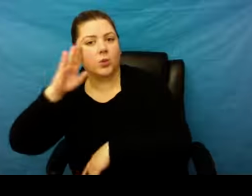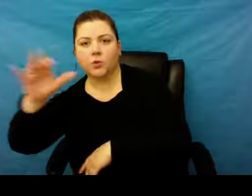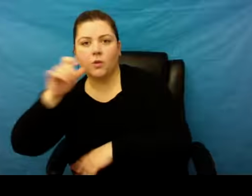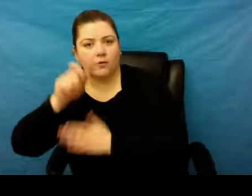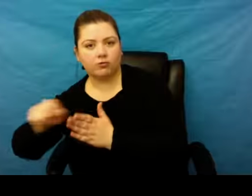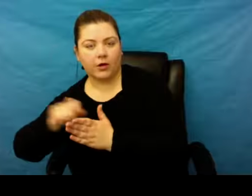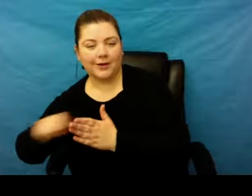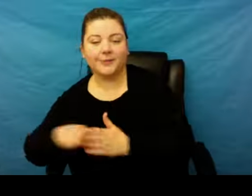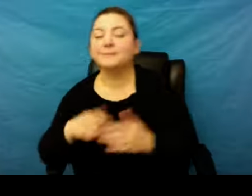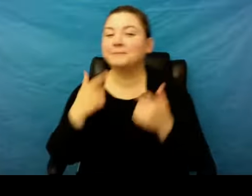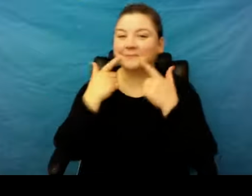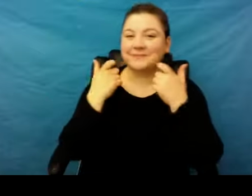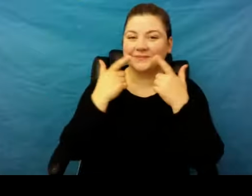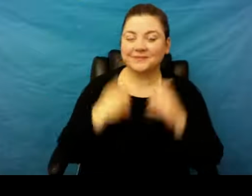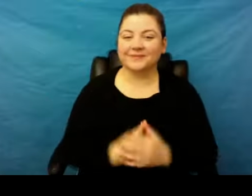that's fine.